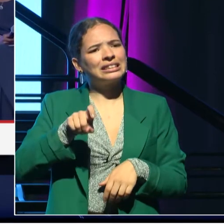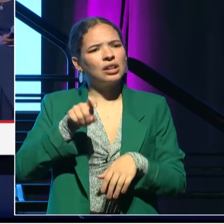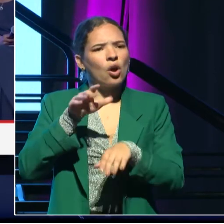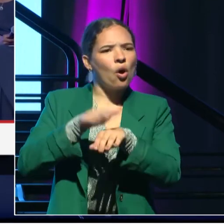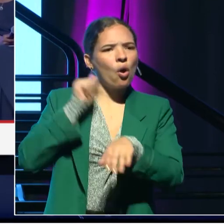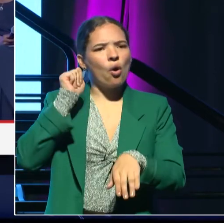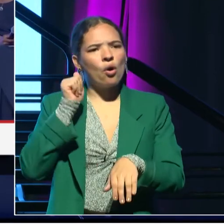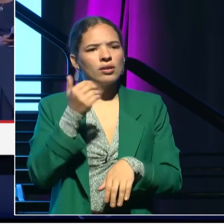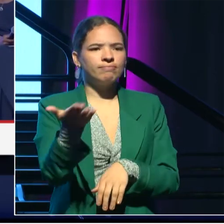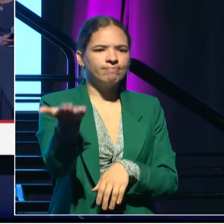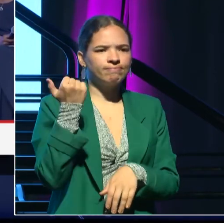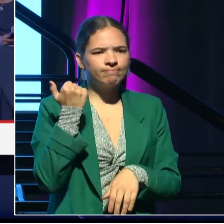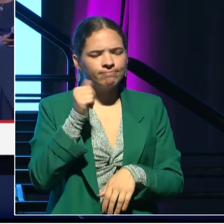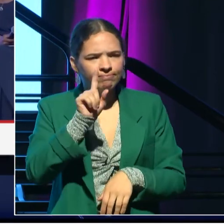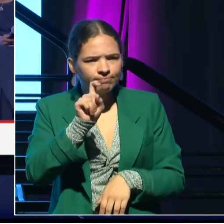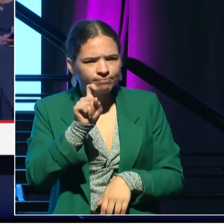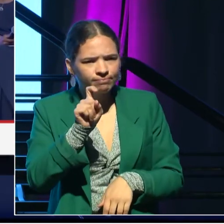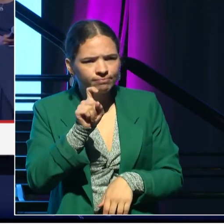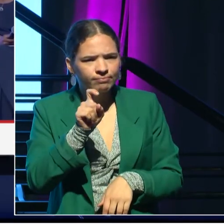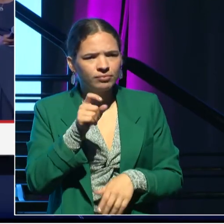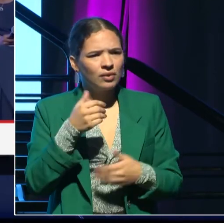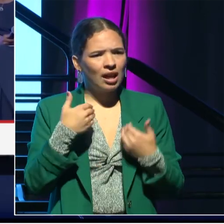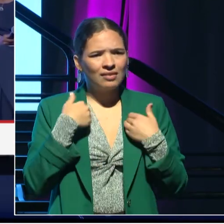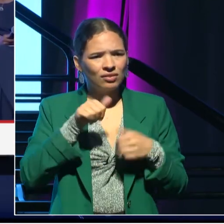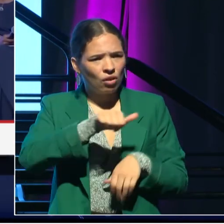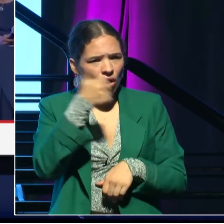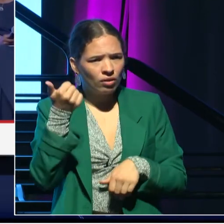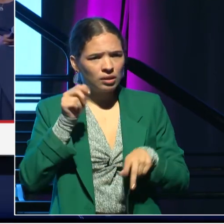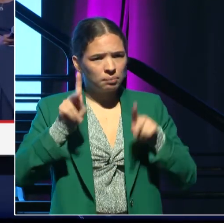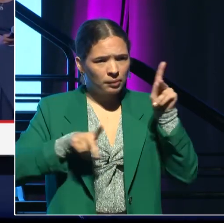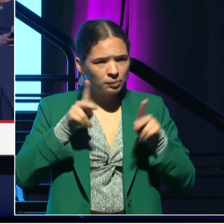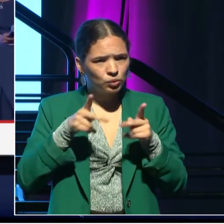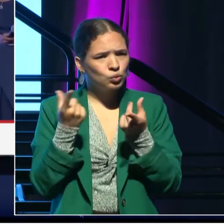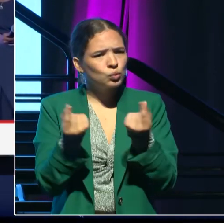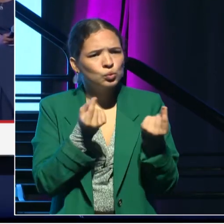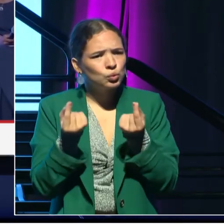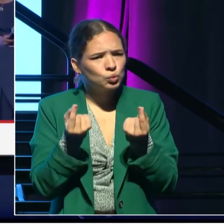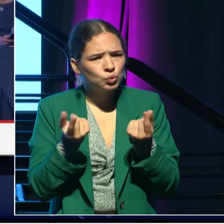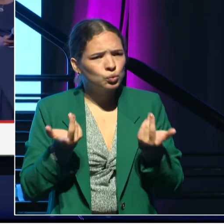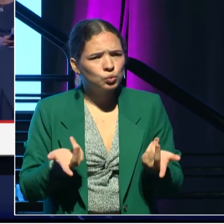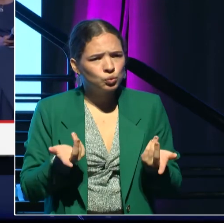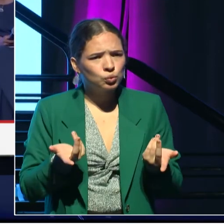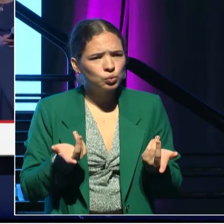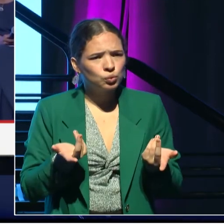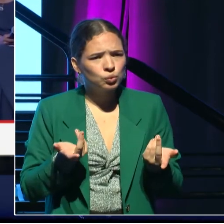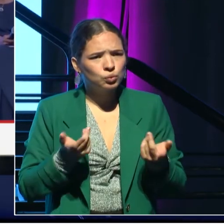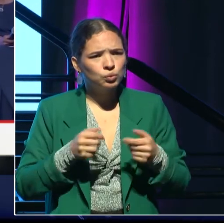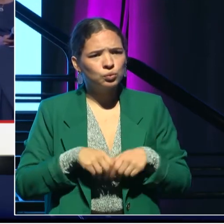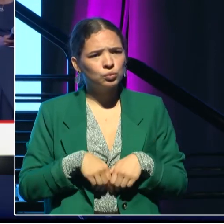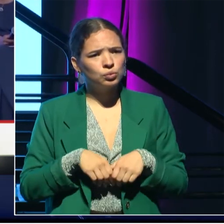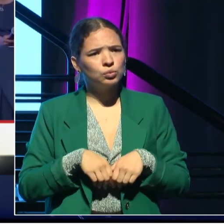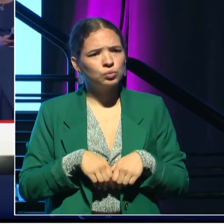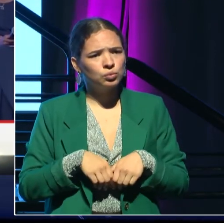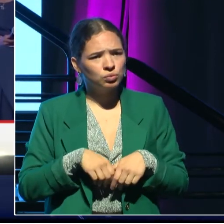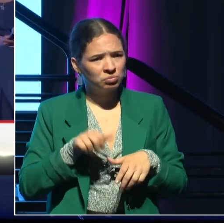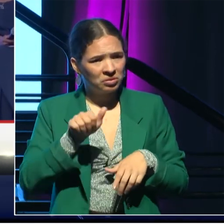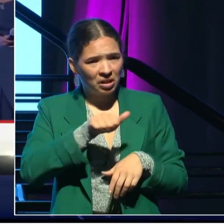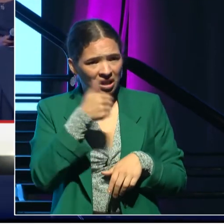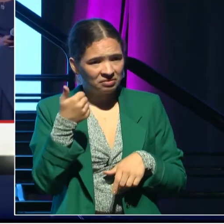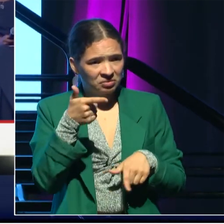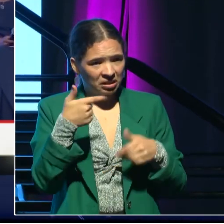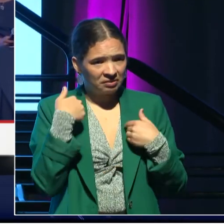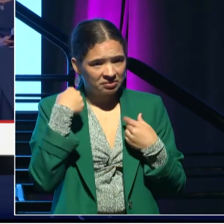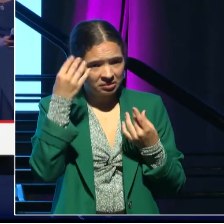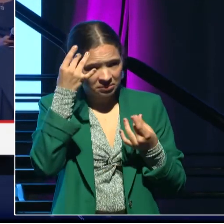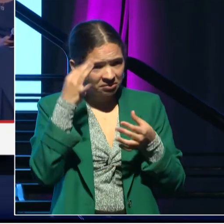what it is we need those other stakeholders to do. And Mayor, I have the same question for you, and then any other parting thoughts you want to give us. So Congresswoman